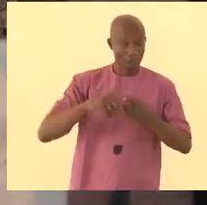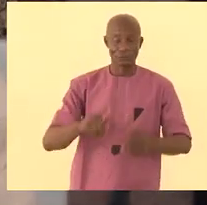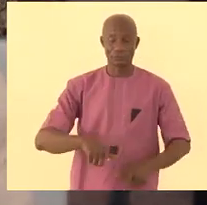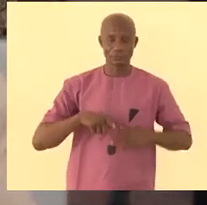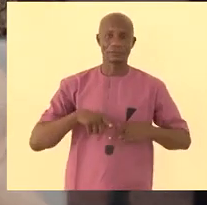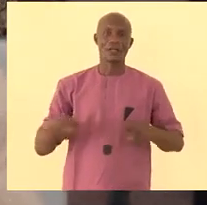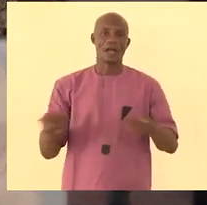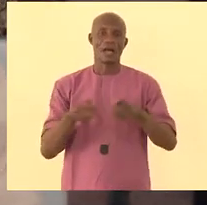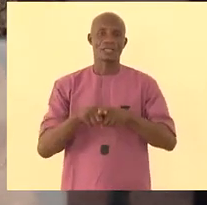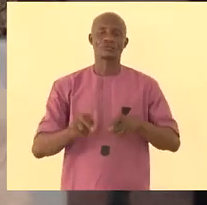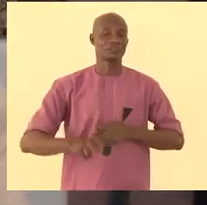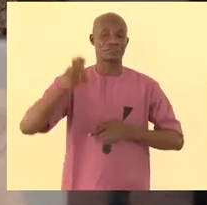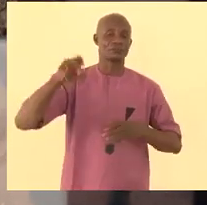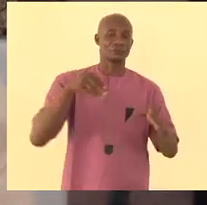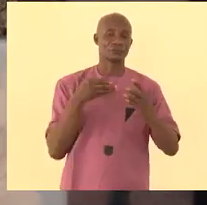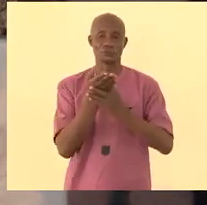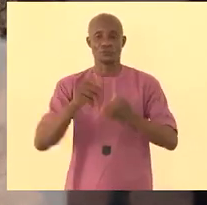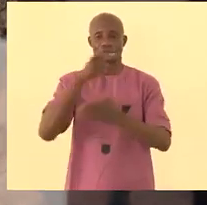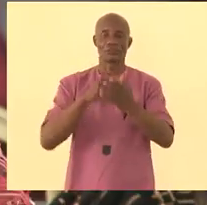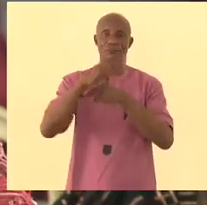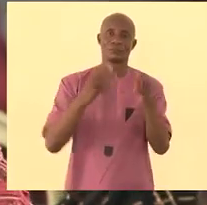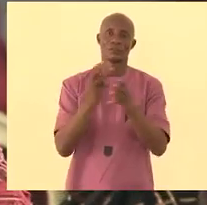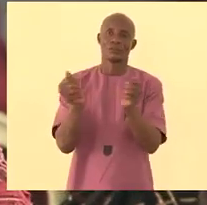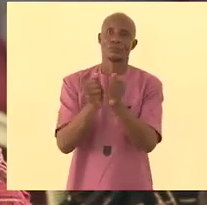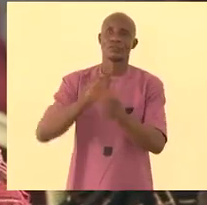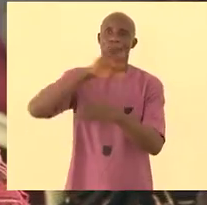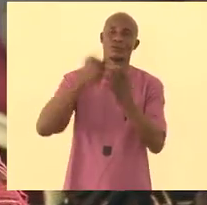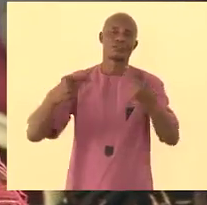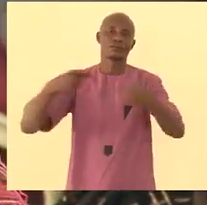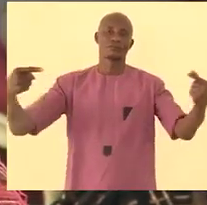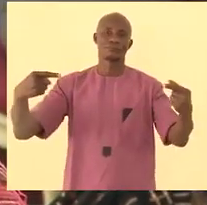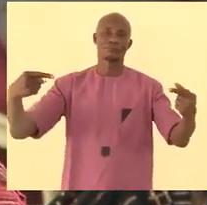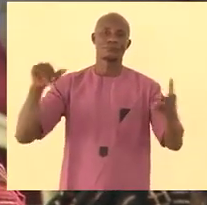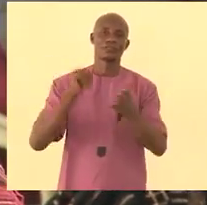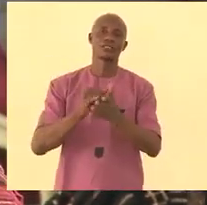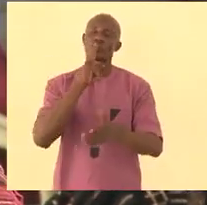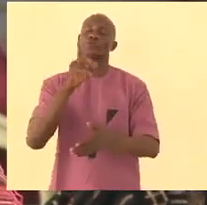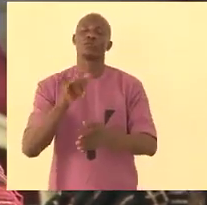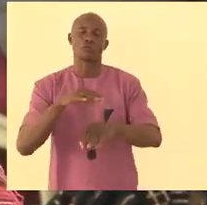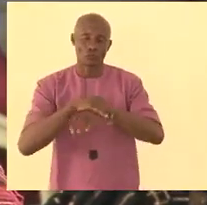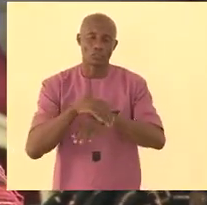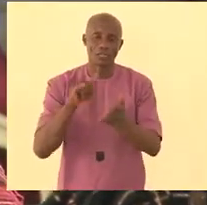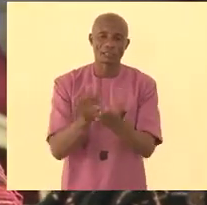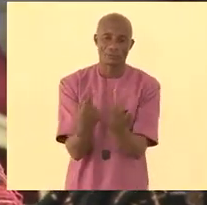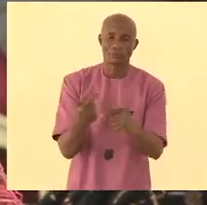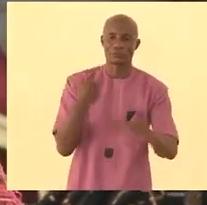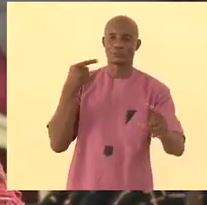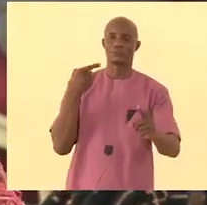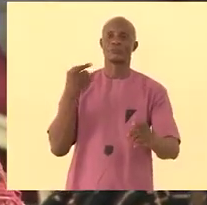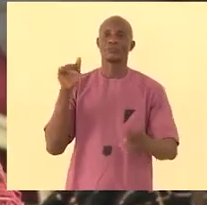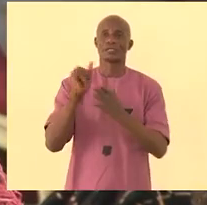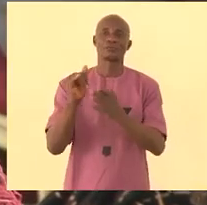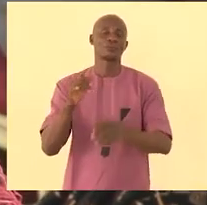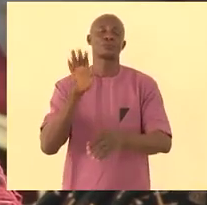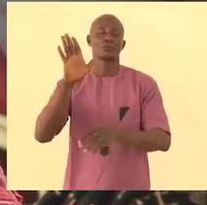as we sojourn, as we travel through this world with all that contradicts what we truly hold that comes from you, that